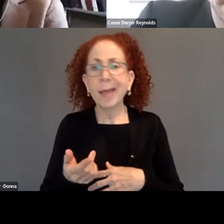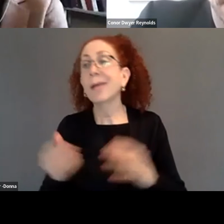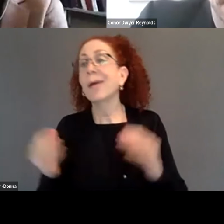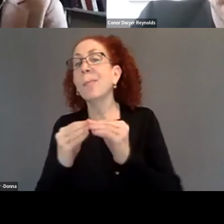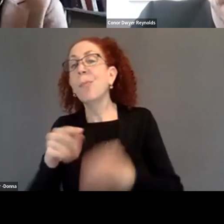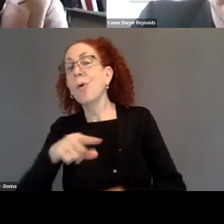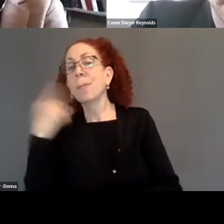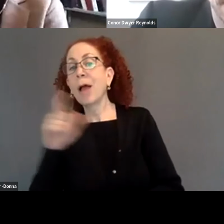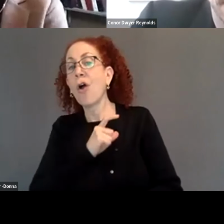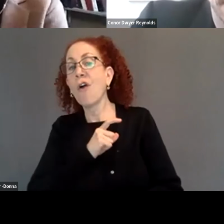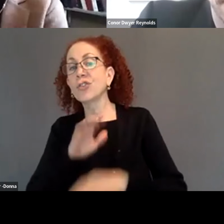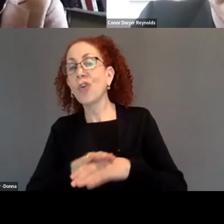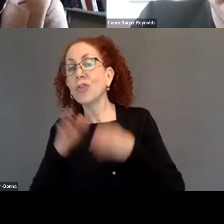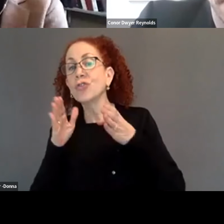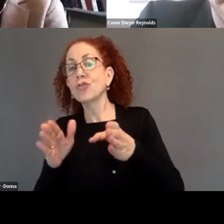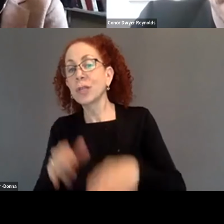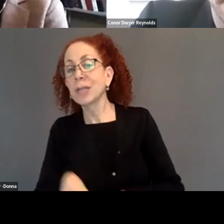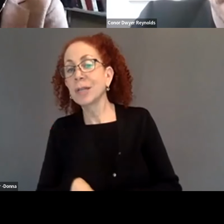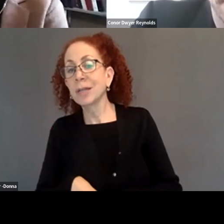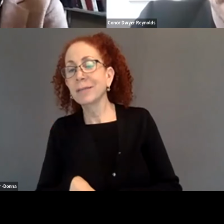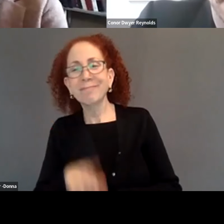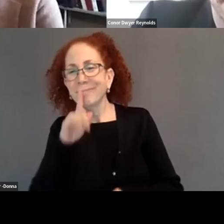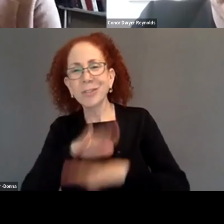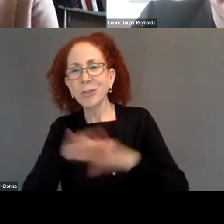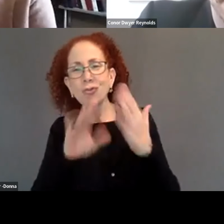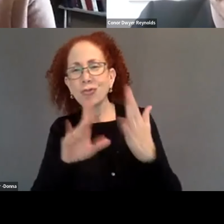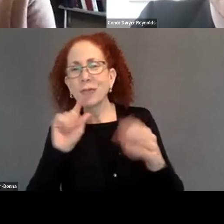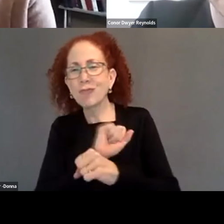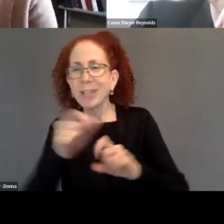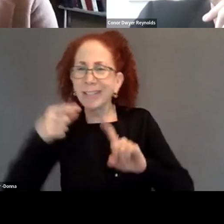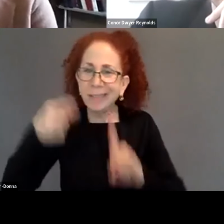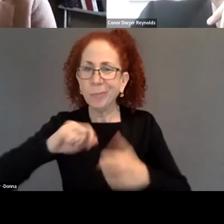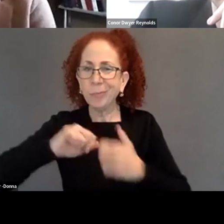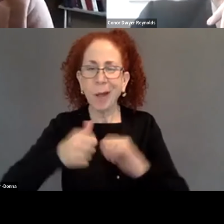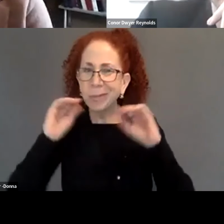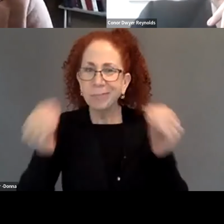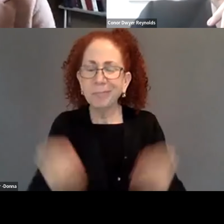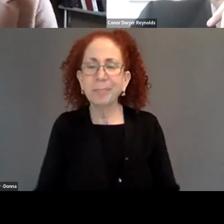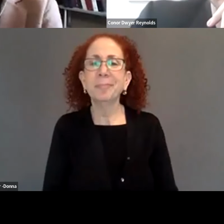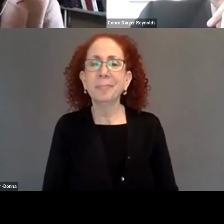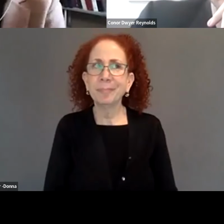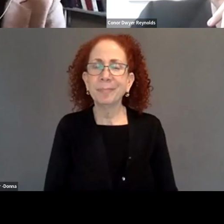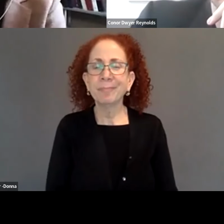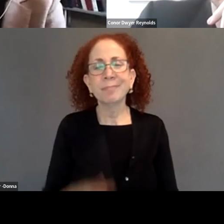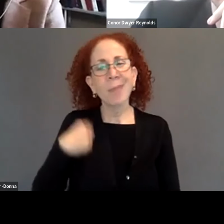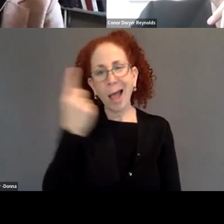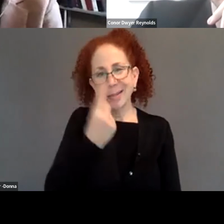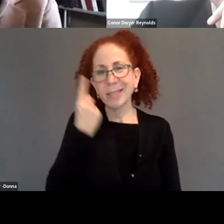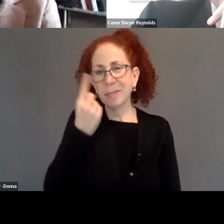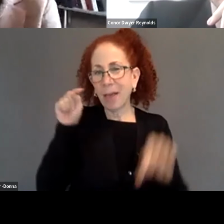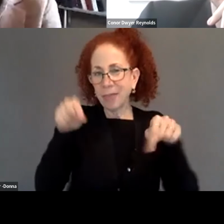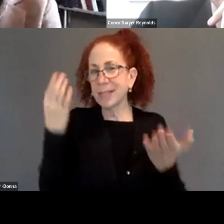on the street in ways that don't address real problems? I suspect that it might be